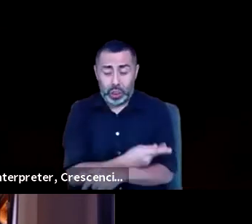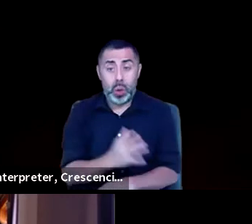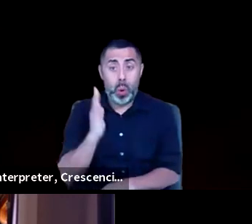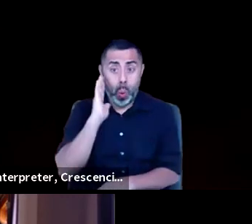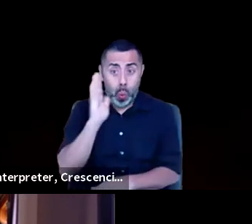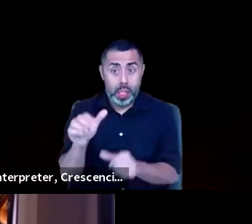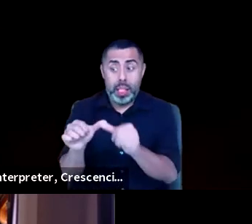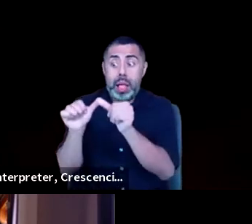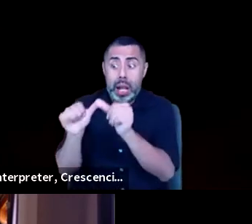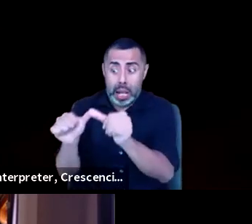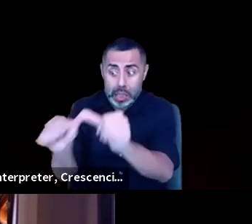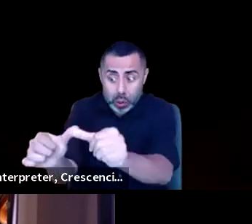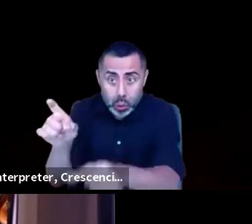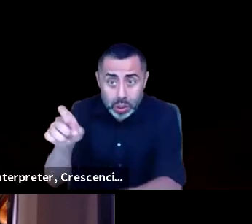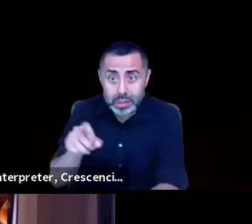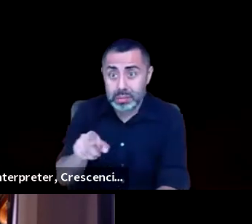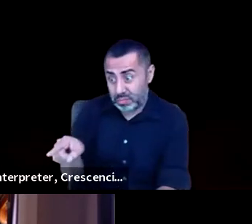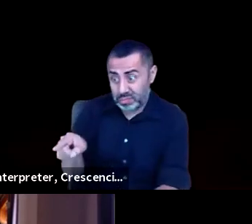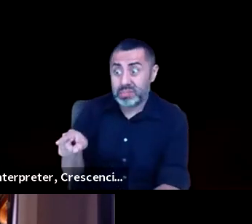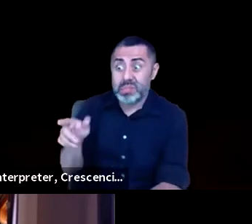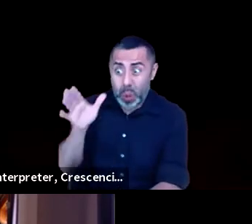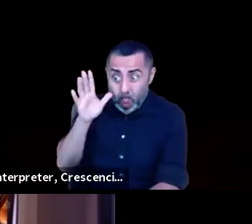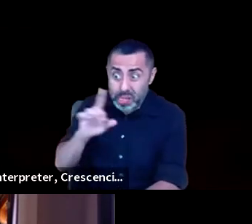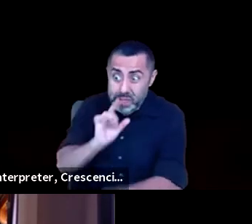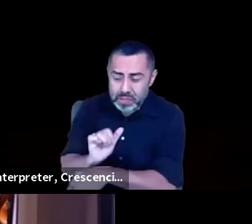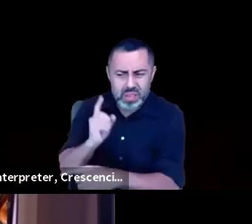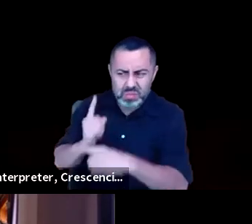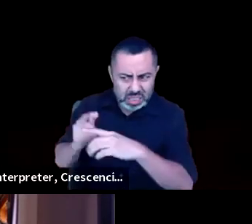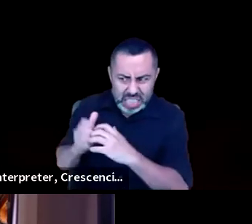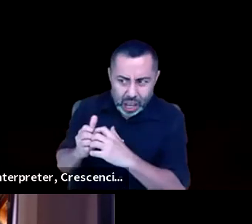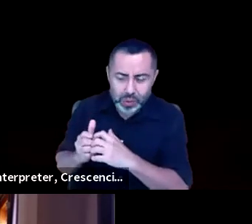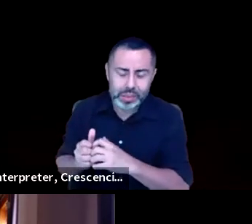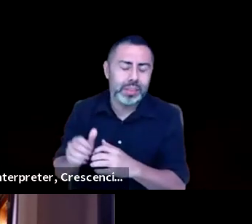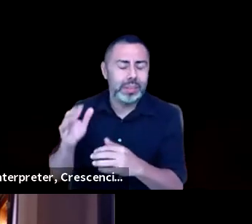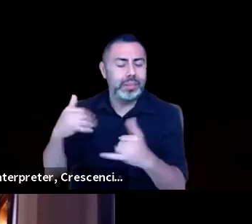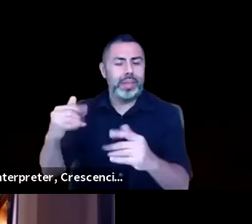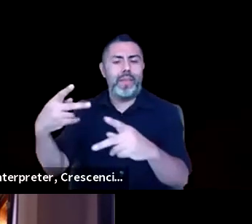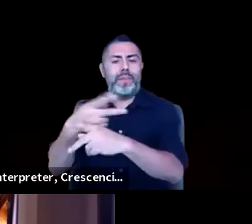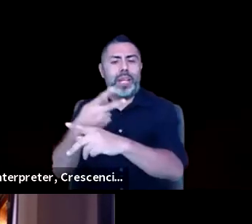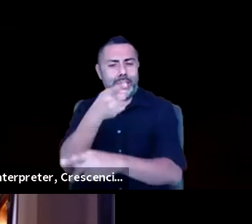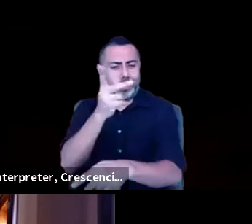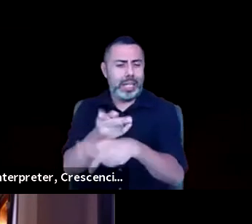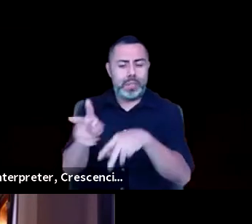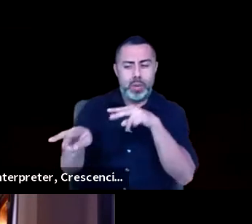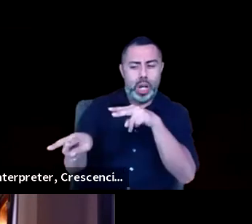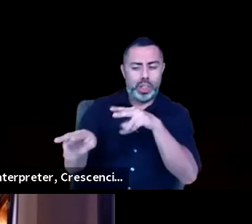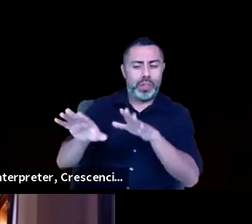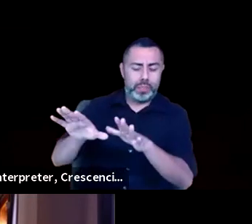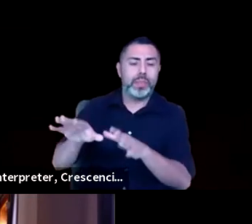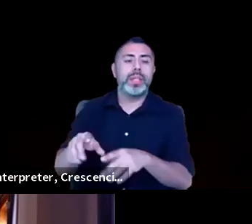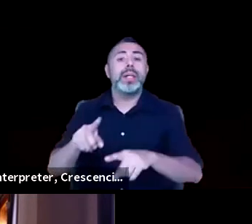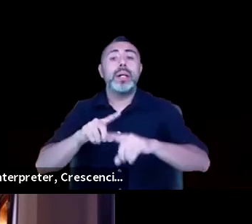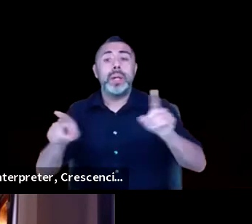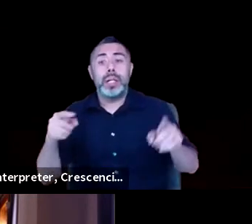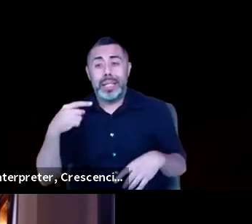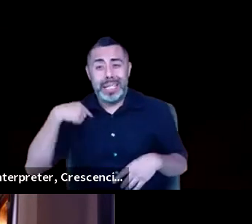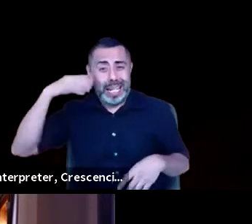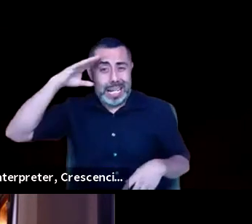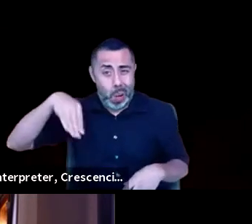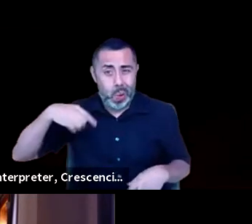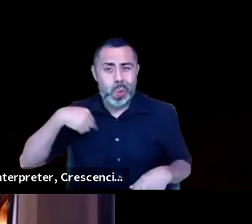moving forward, etc. Stay tuned. But what I knew that we could do together